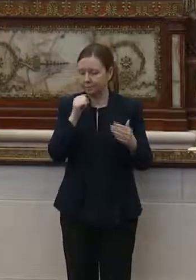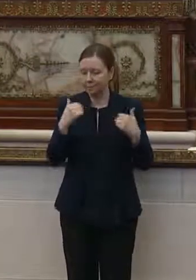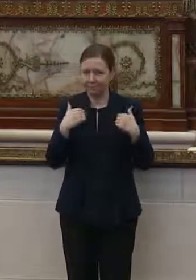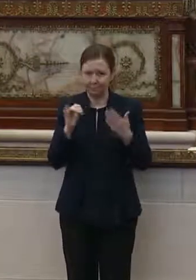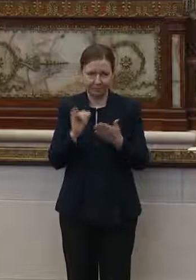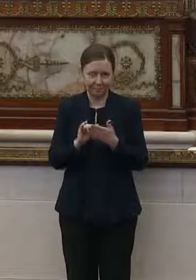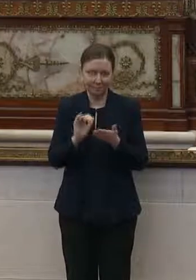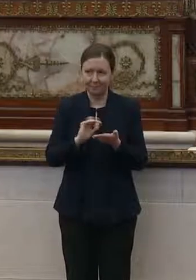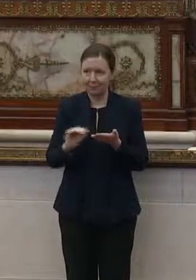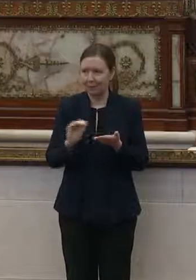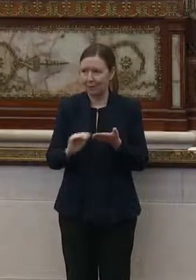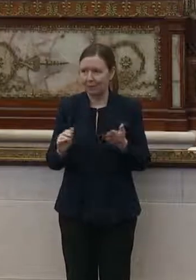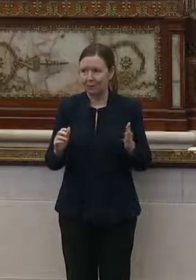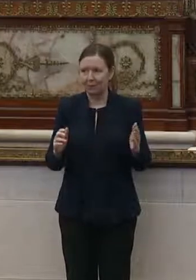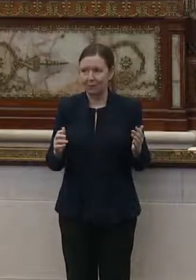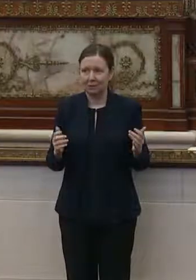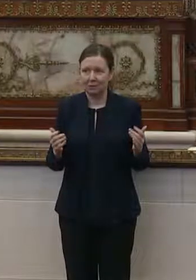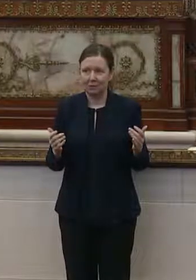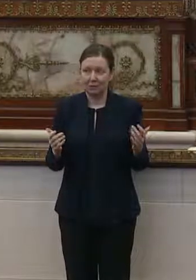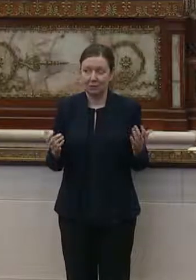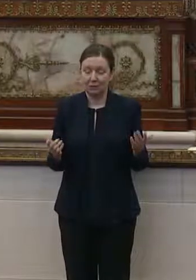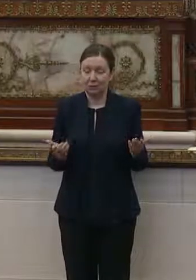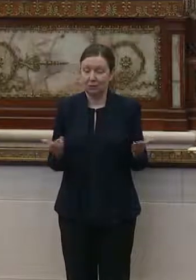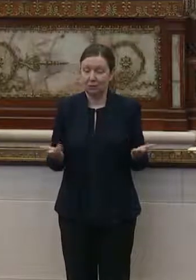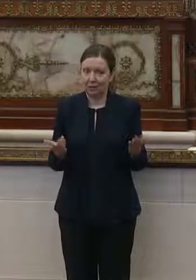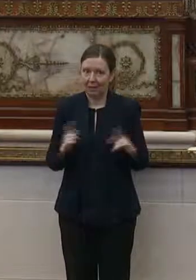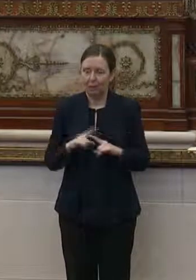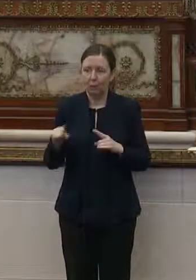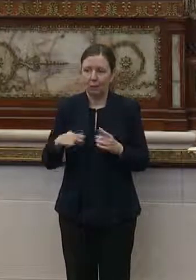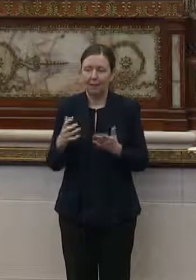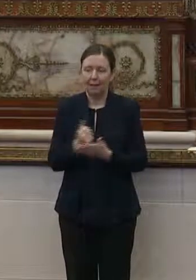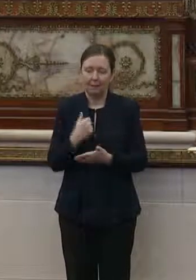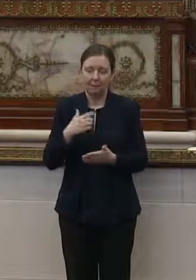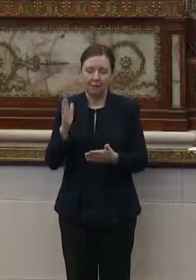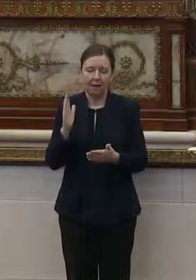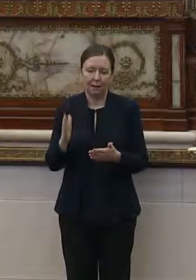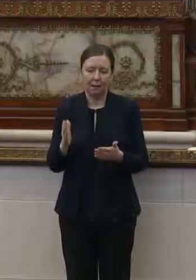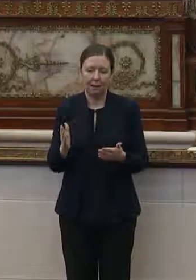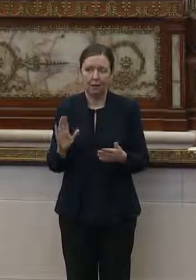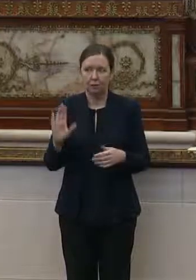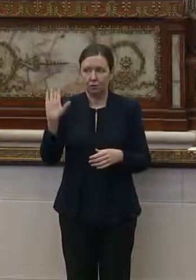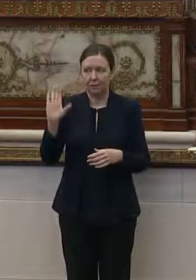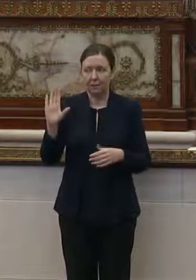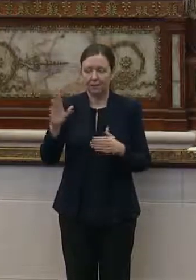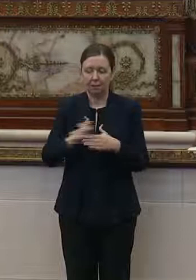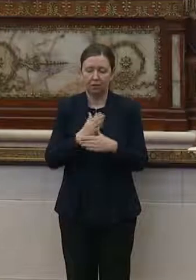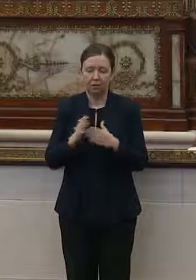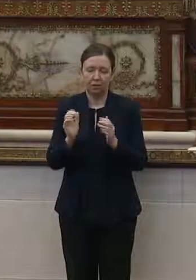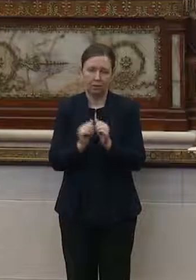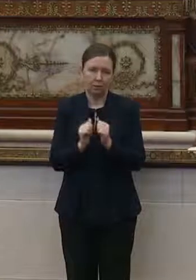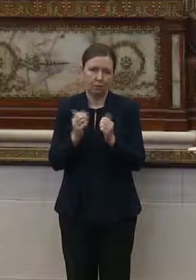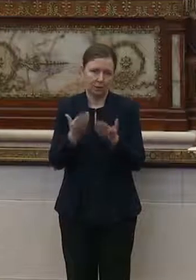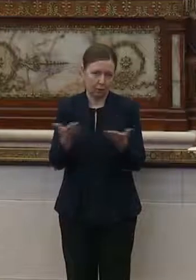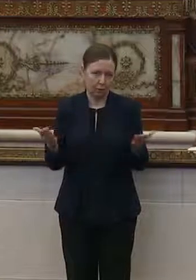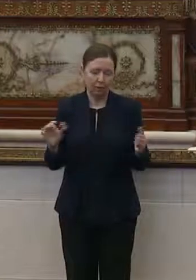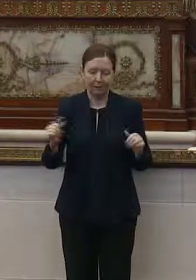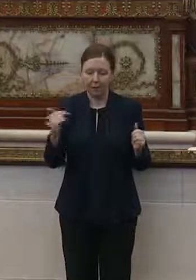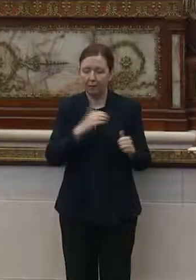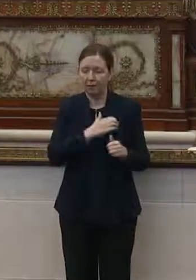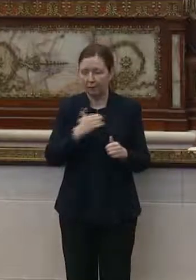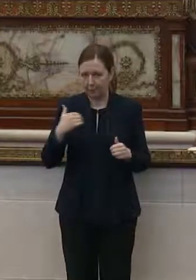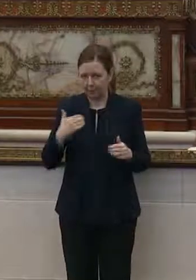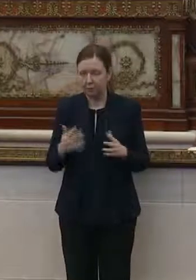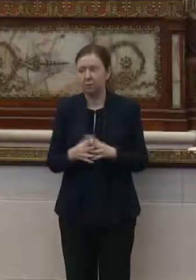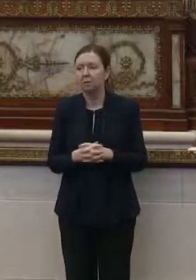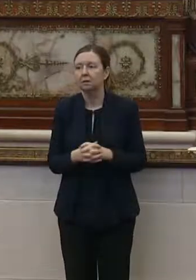those waivers right at my fingertips, but once I do get them, I will raise my hand and share that with with you and the other committee members.